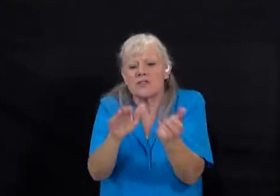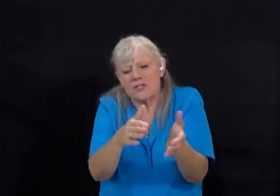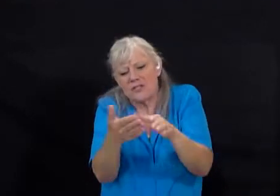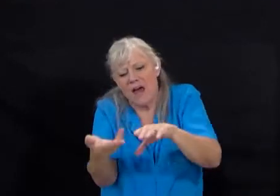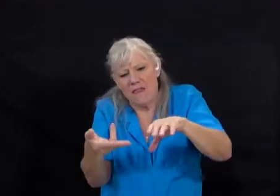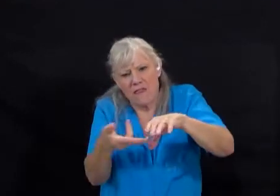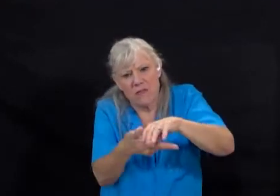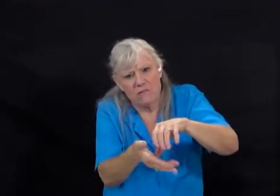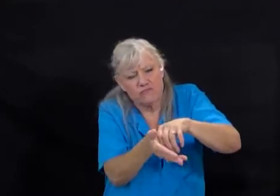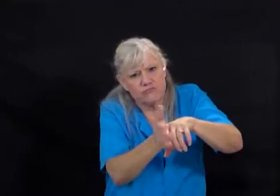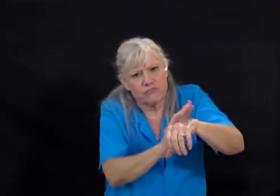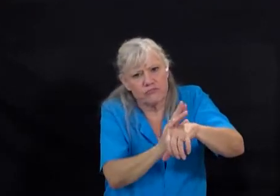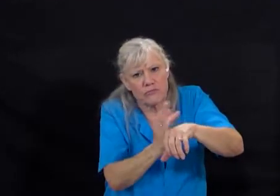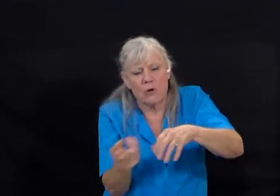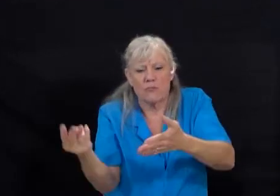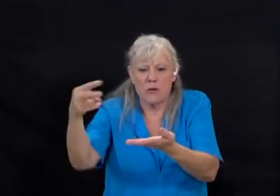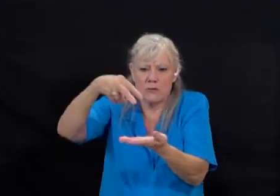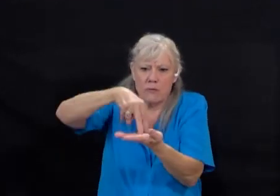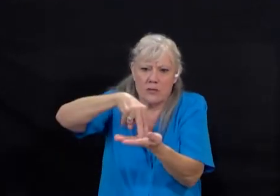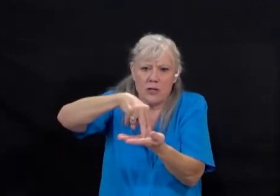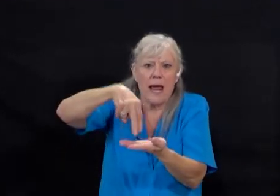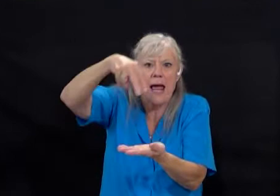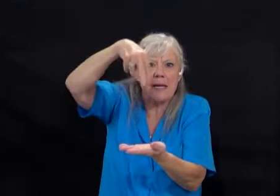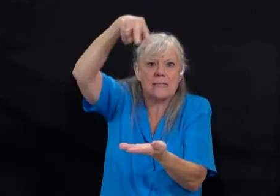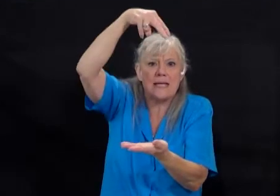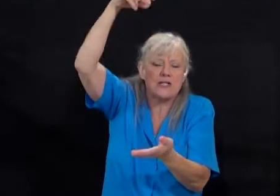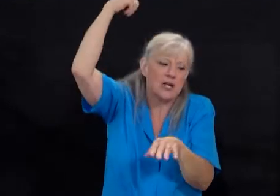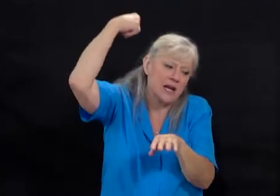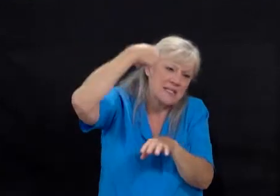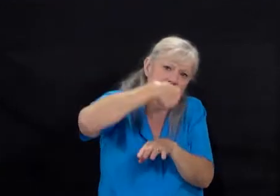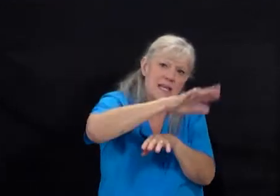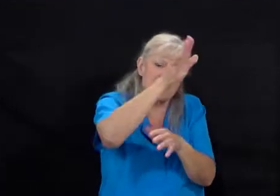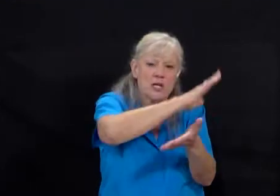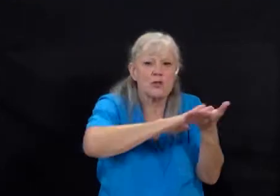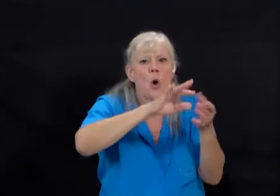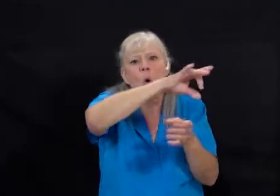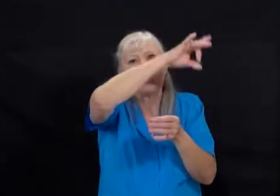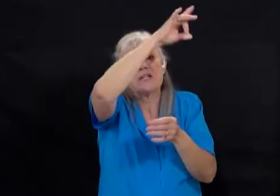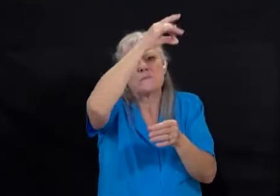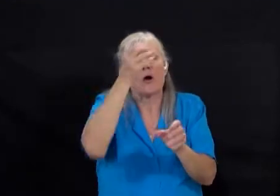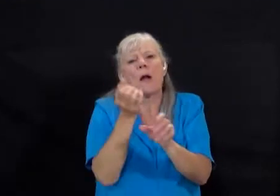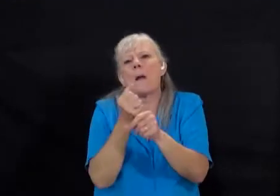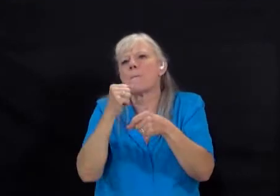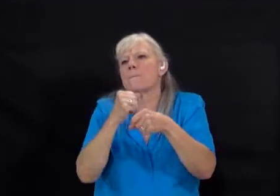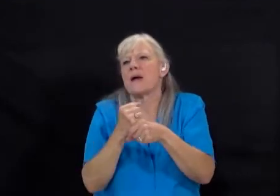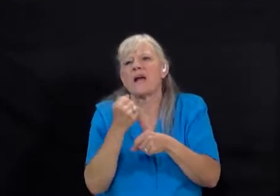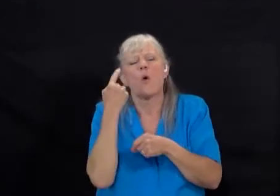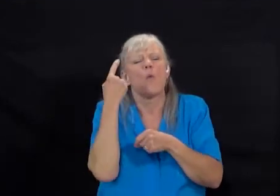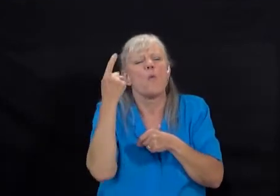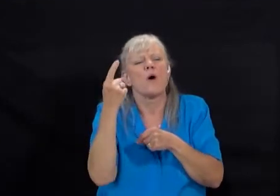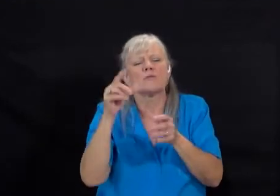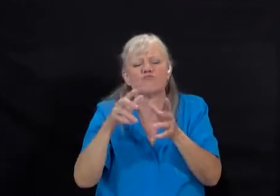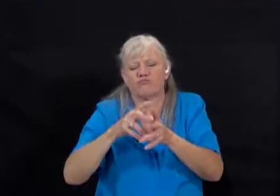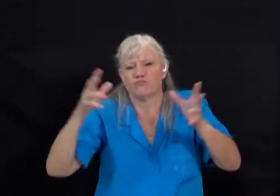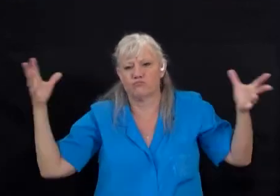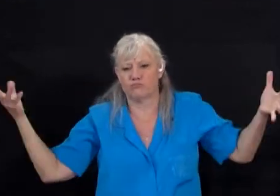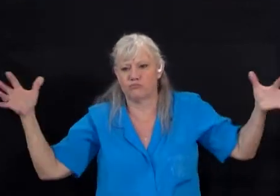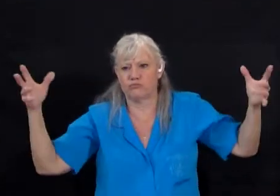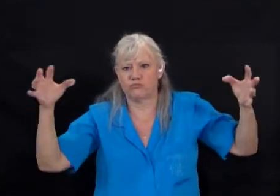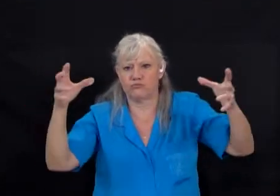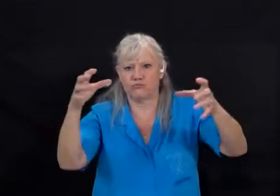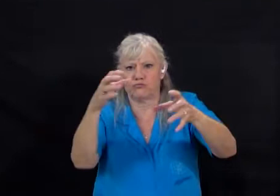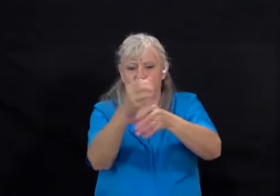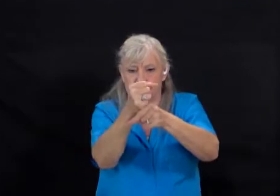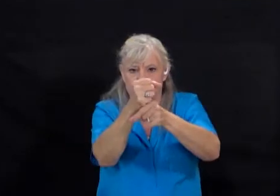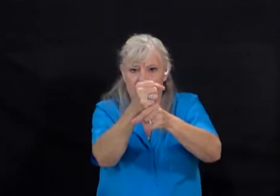resurrection, ascension, and sending of the Holy Spirit form one unbroken reality which is